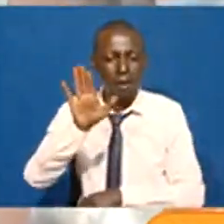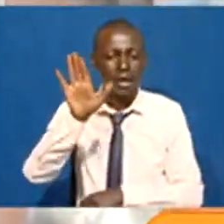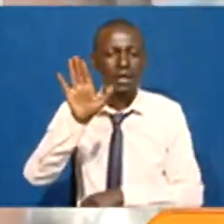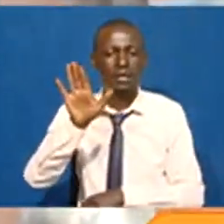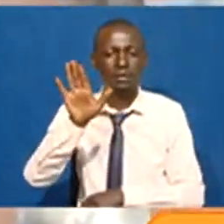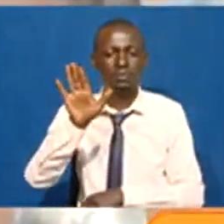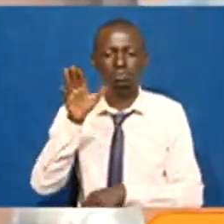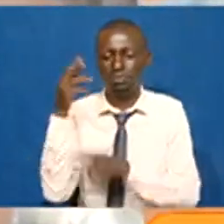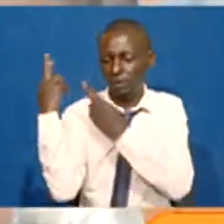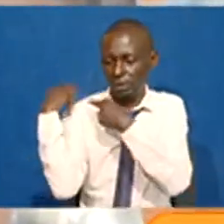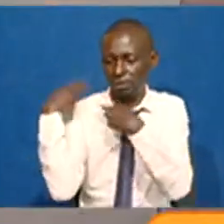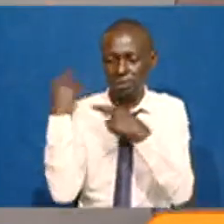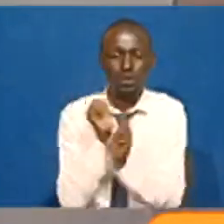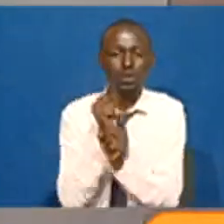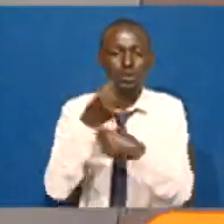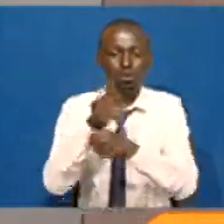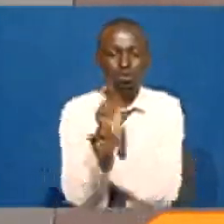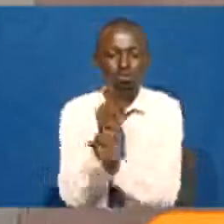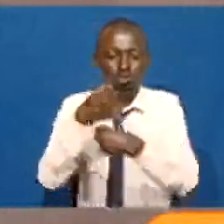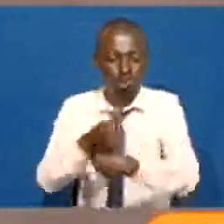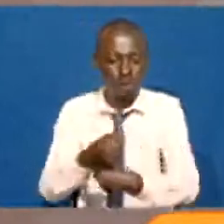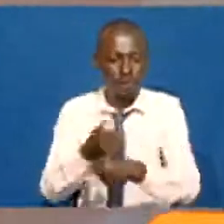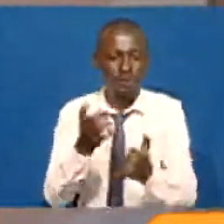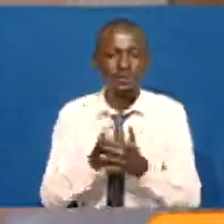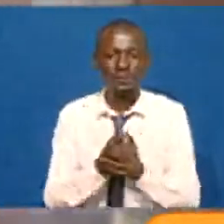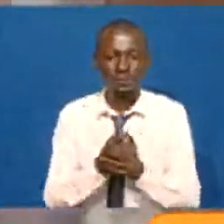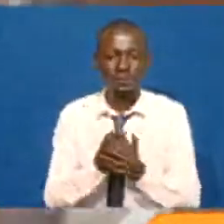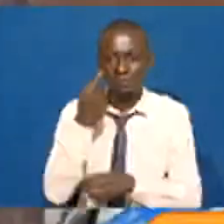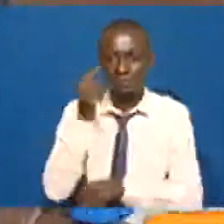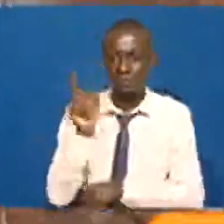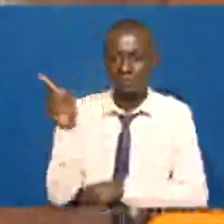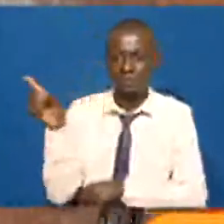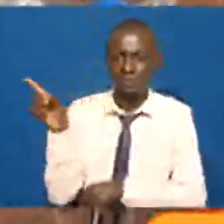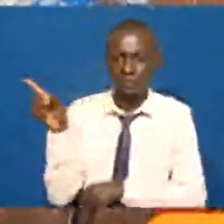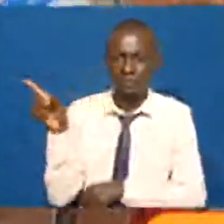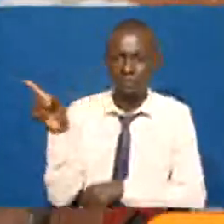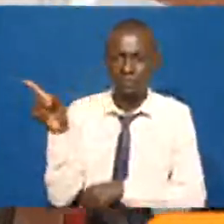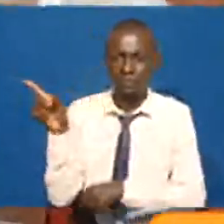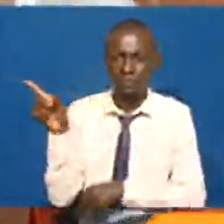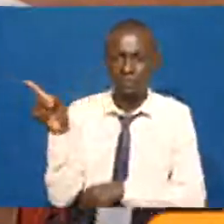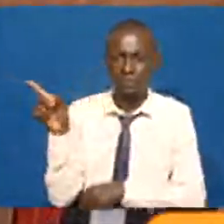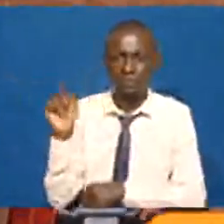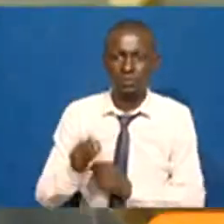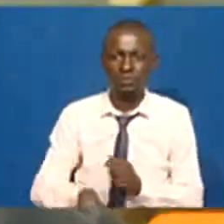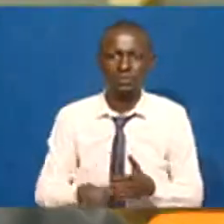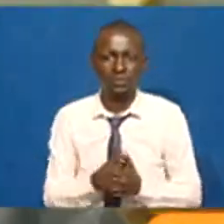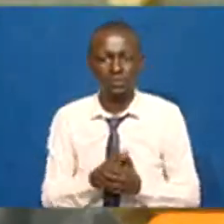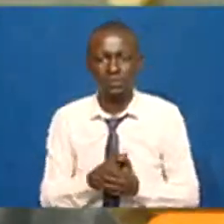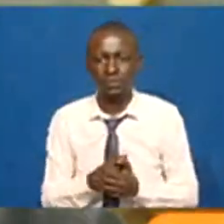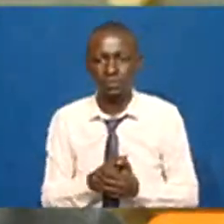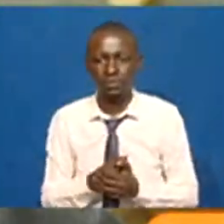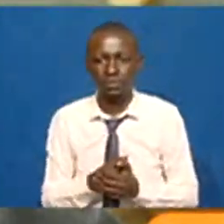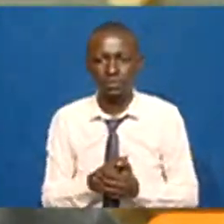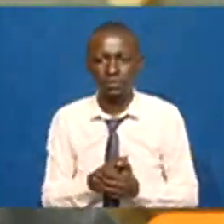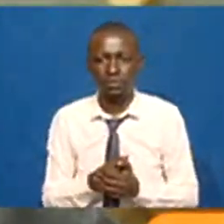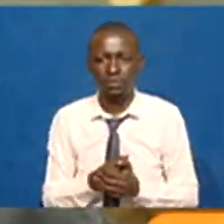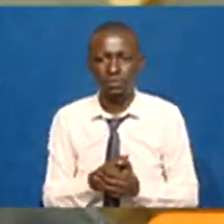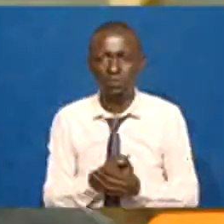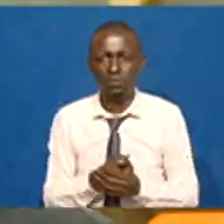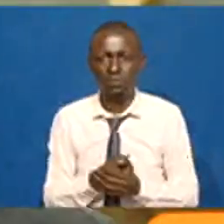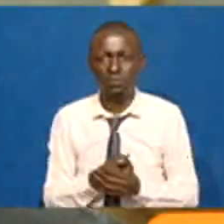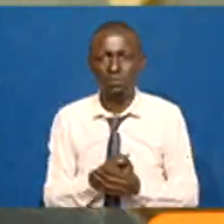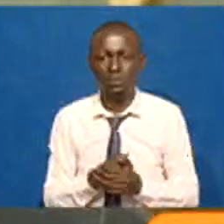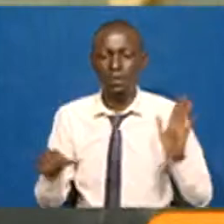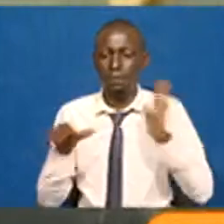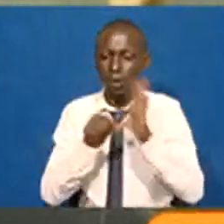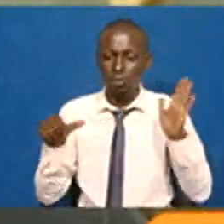brains behind Adumu Stoves, the supplier of the new biodiesel stove to Sarabel School. The problem that we chose to work on with